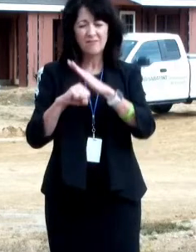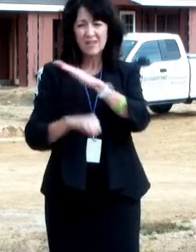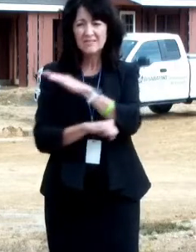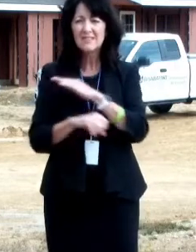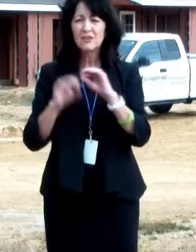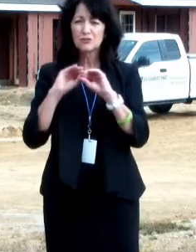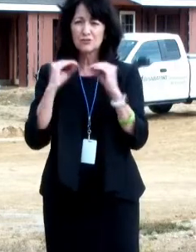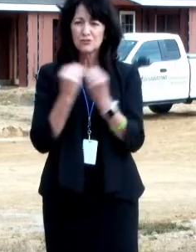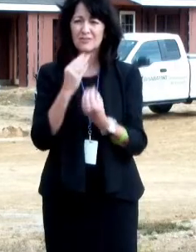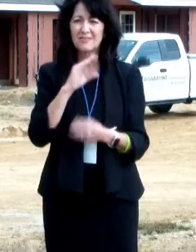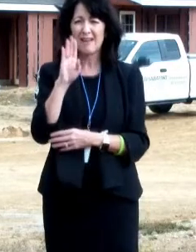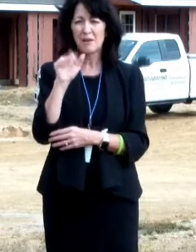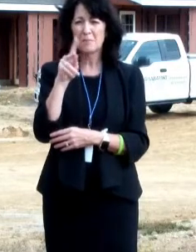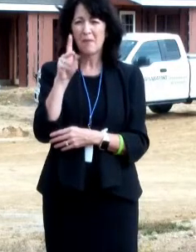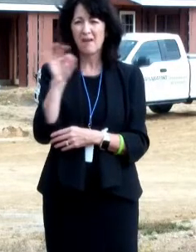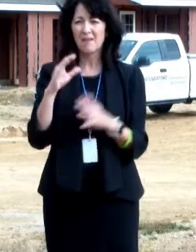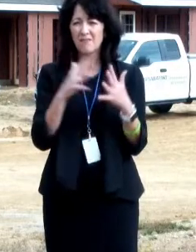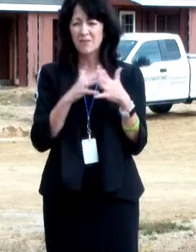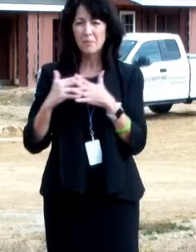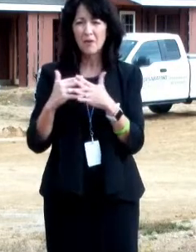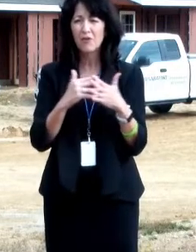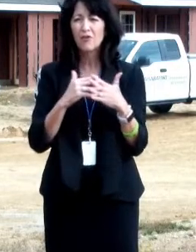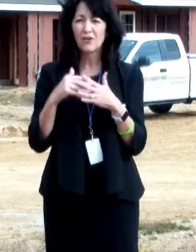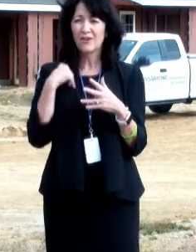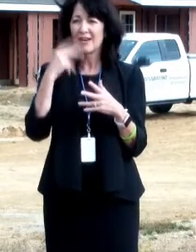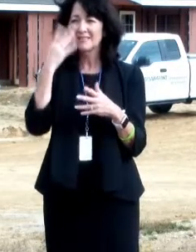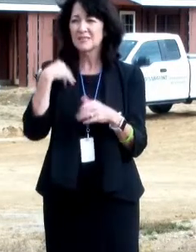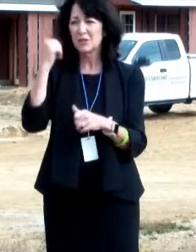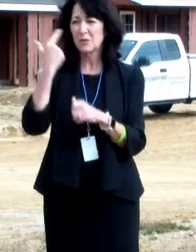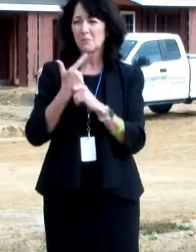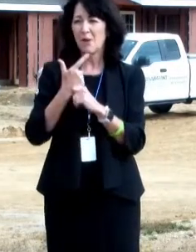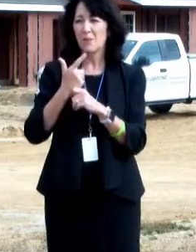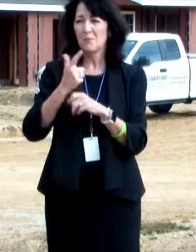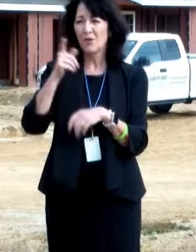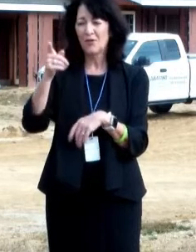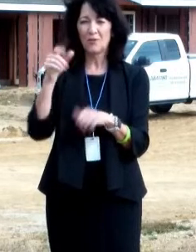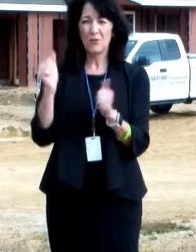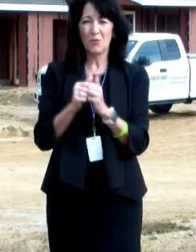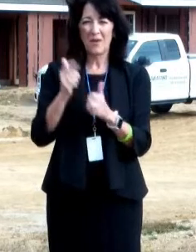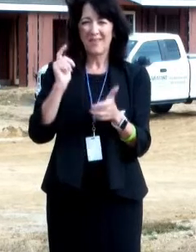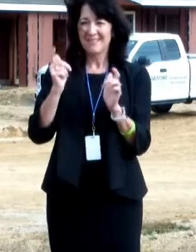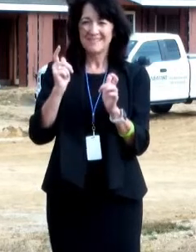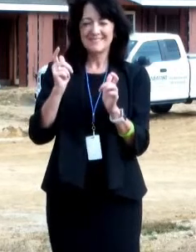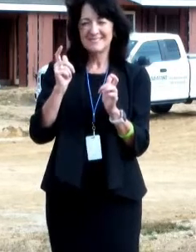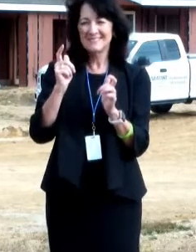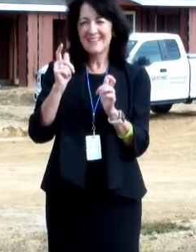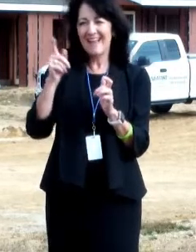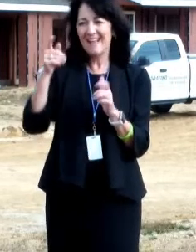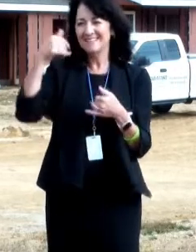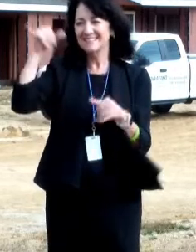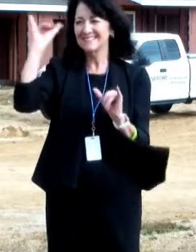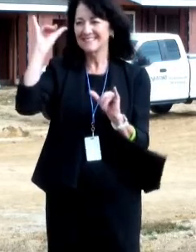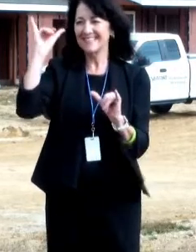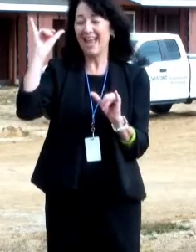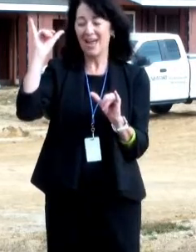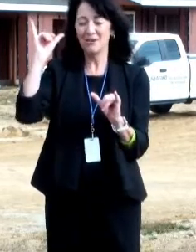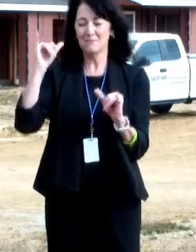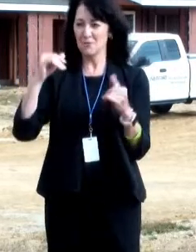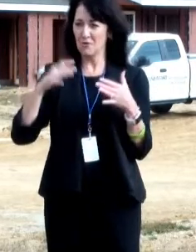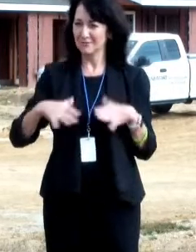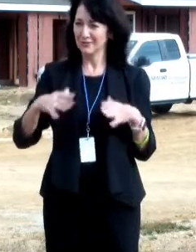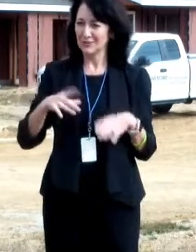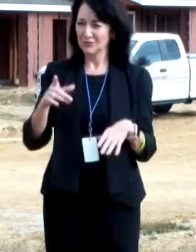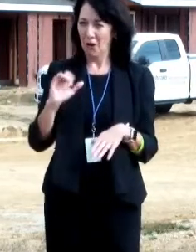list goes on and on. Thank you so much. I see my brother in the back with the Dallas Cowboy shirt on for moral support. I appreciate you.